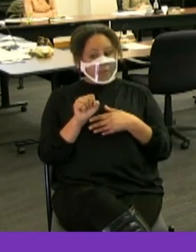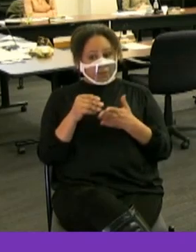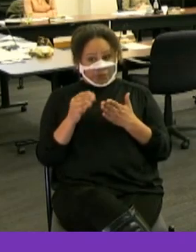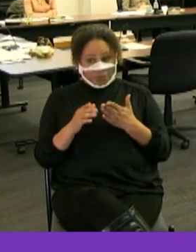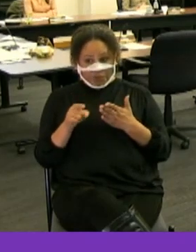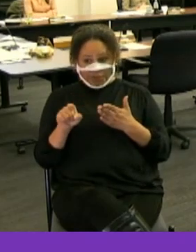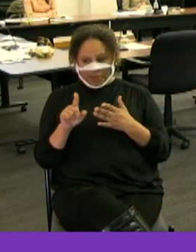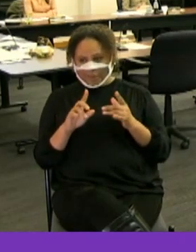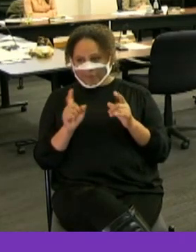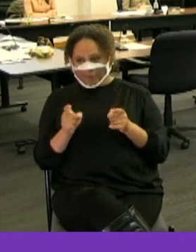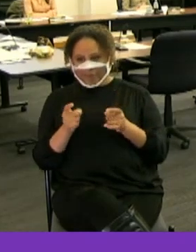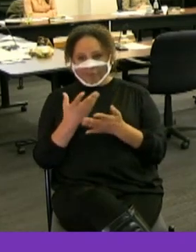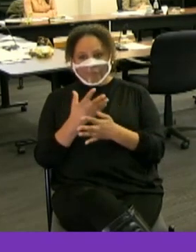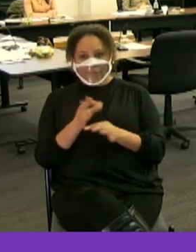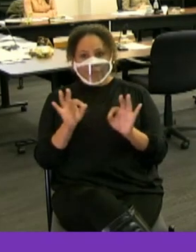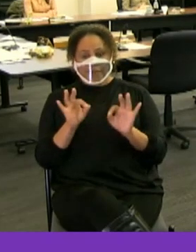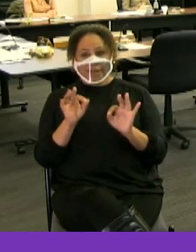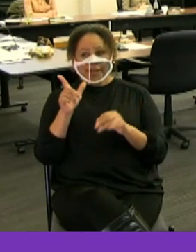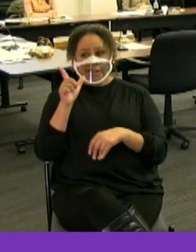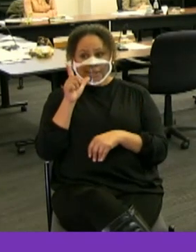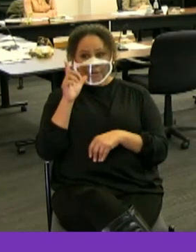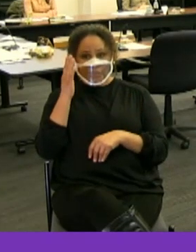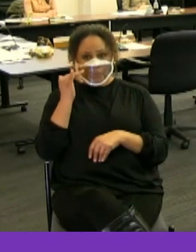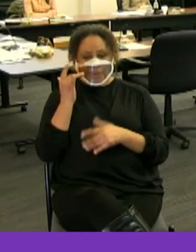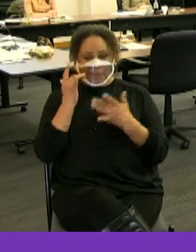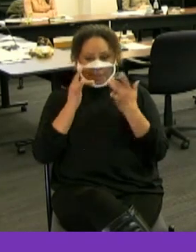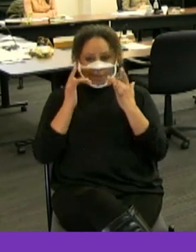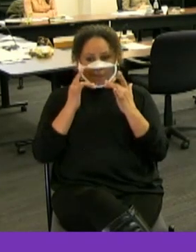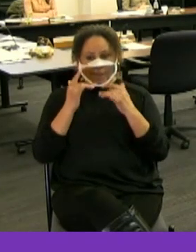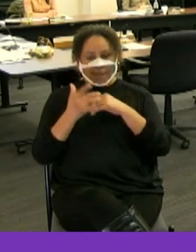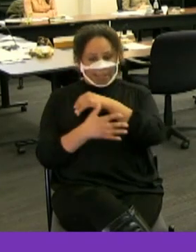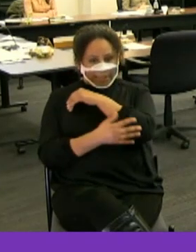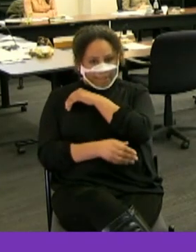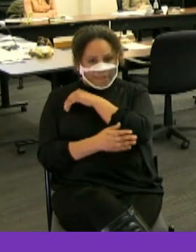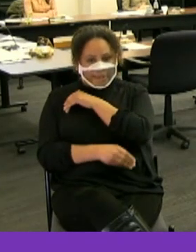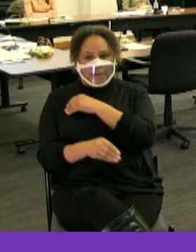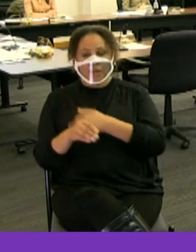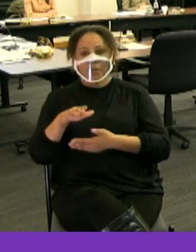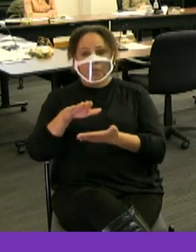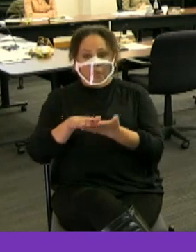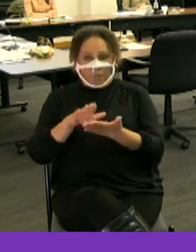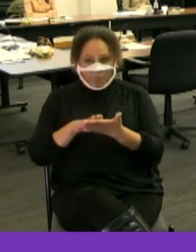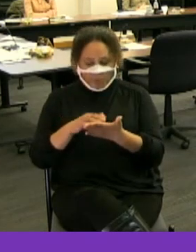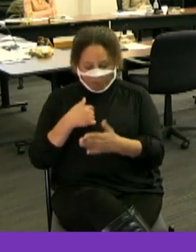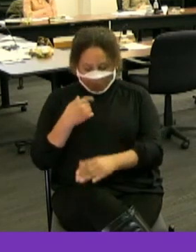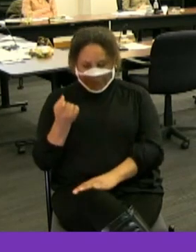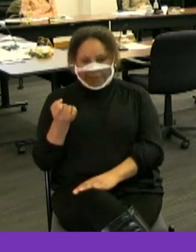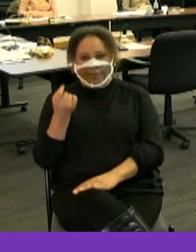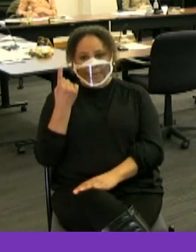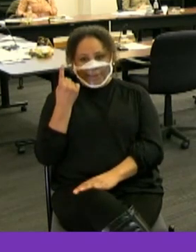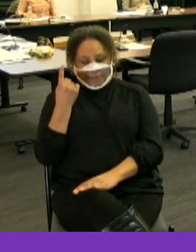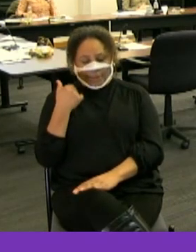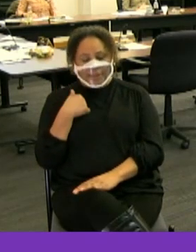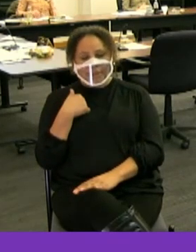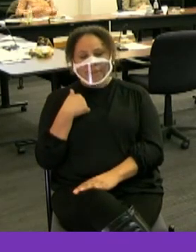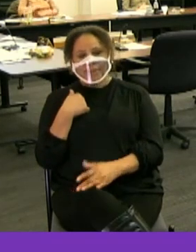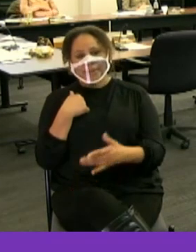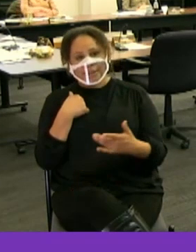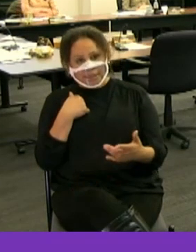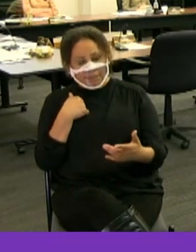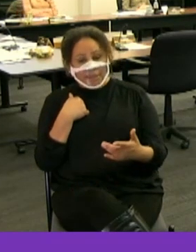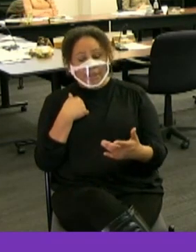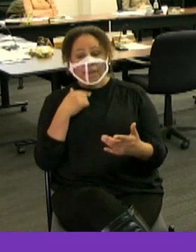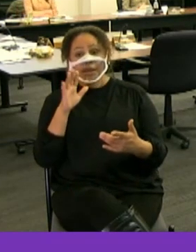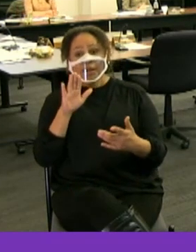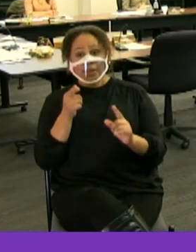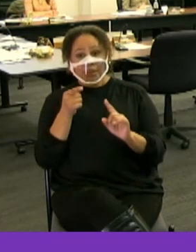free lunch because they are high need schools. So I get it. I'm not saying, all